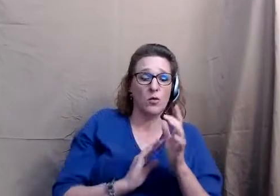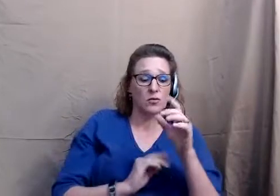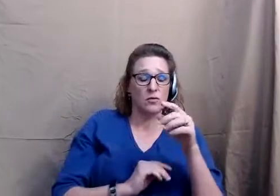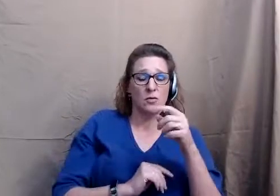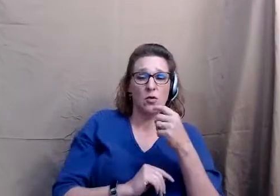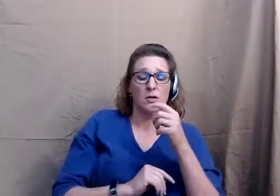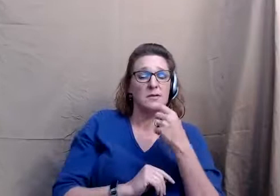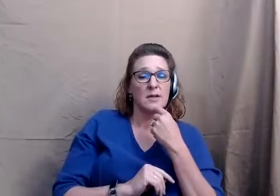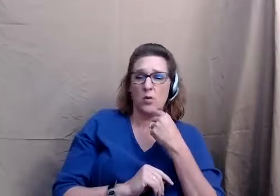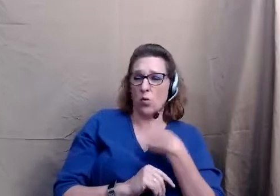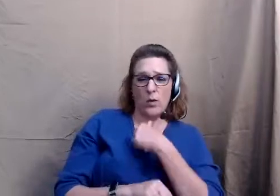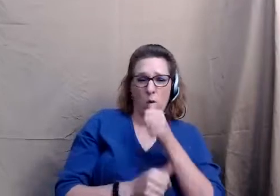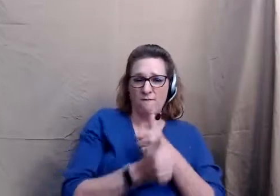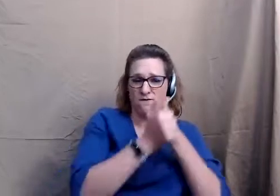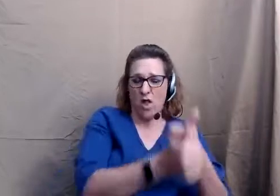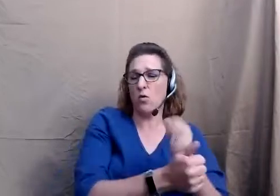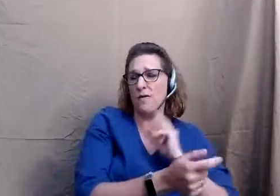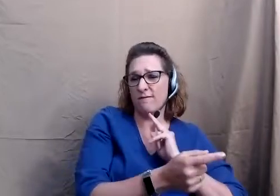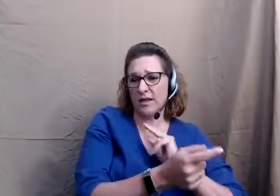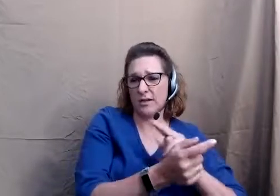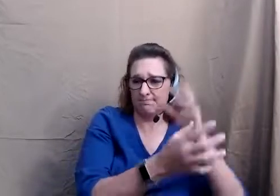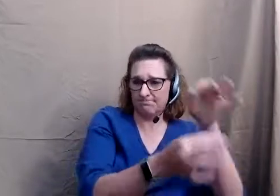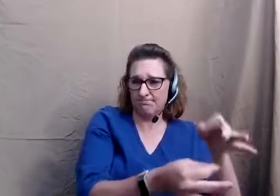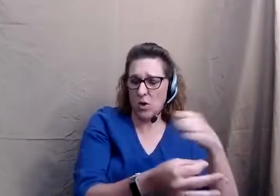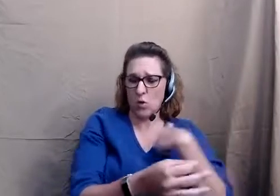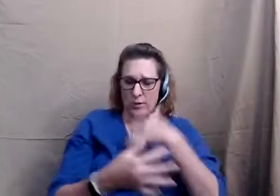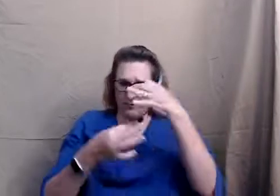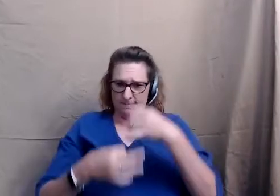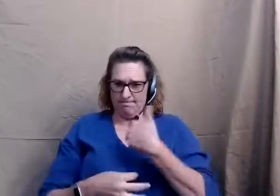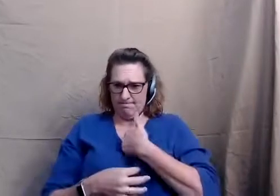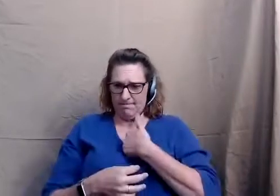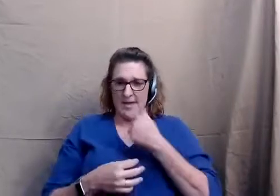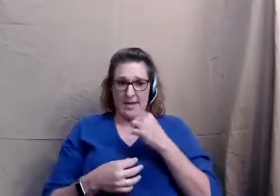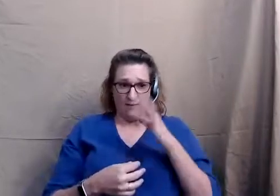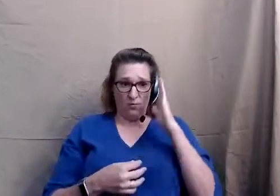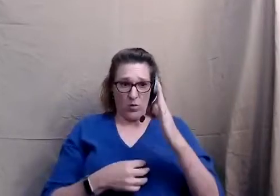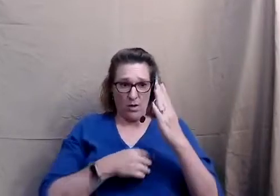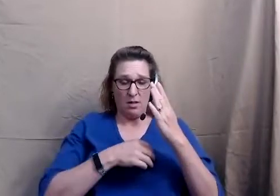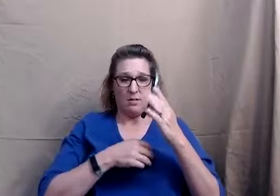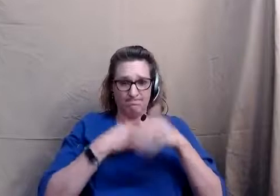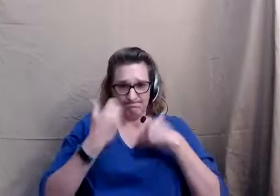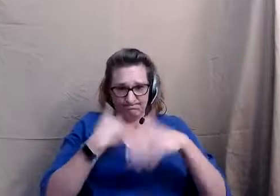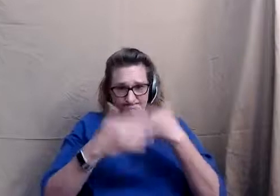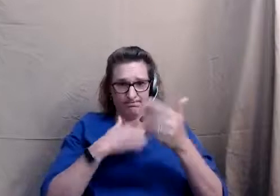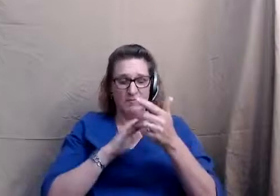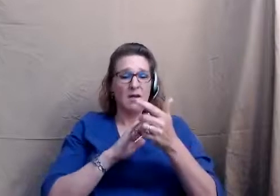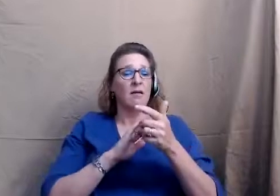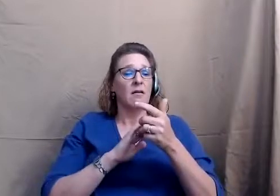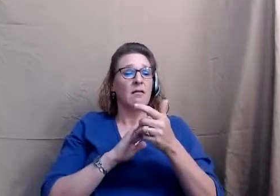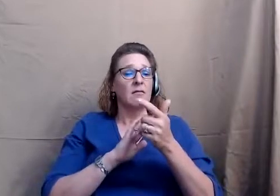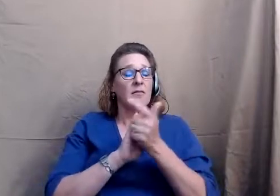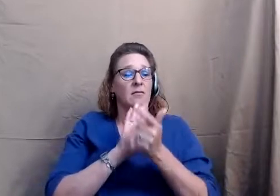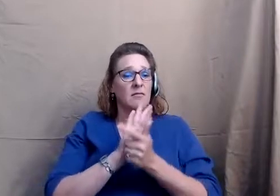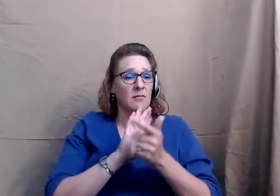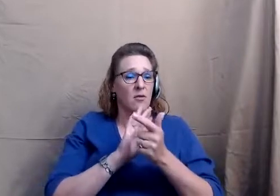victim wants in making our determinations about whether we're going to prosecute these cases or not. And that's called no-drop